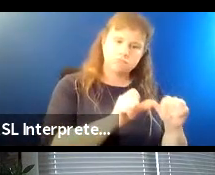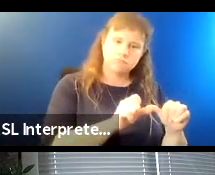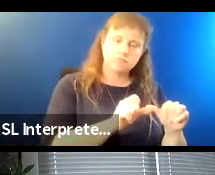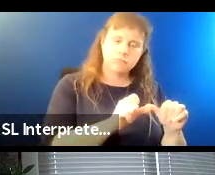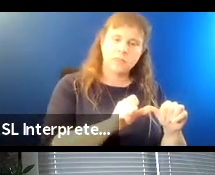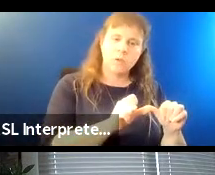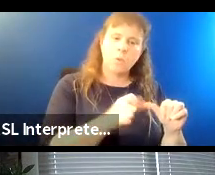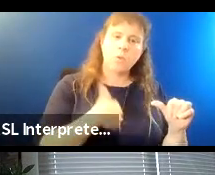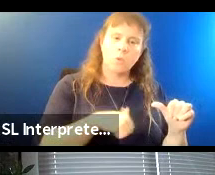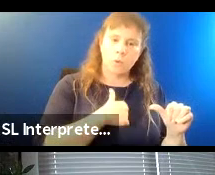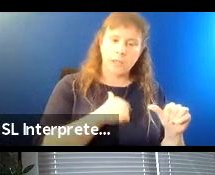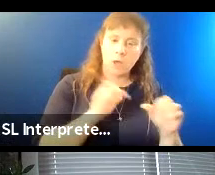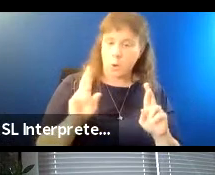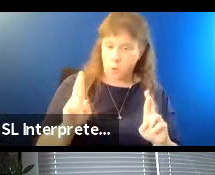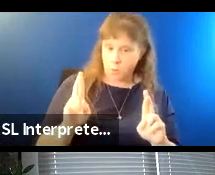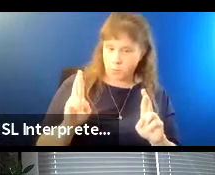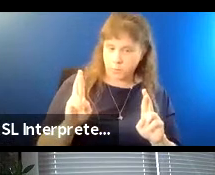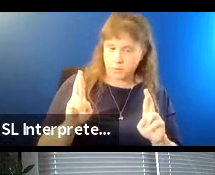that